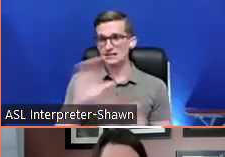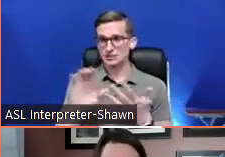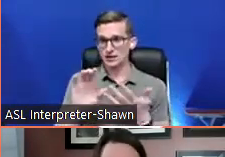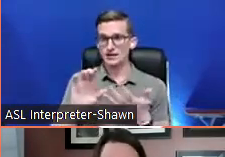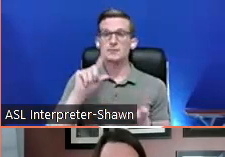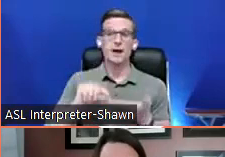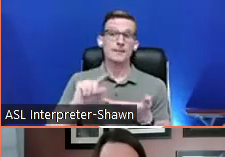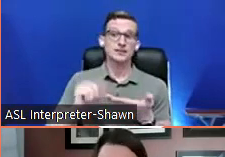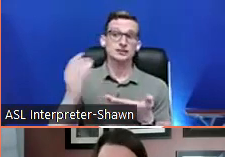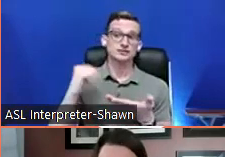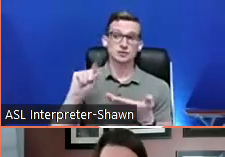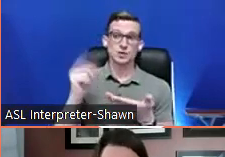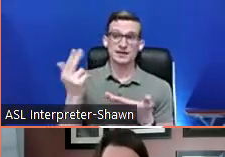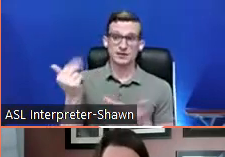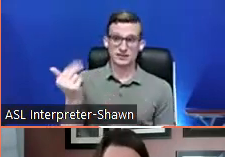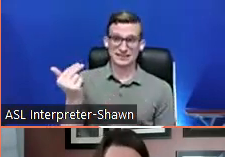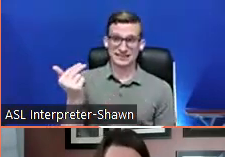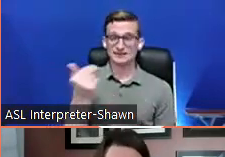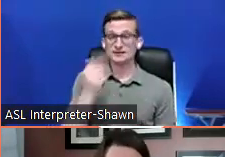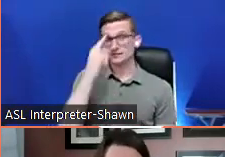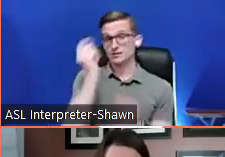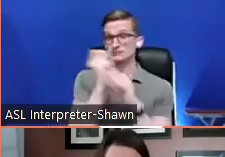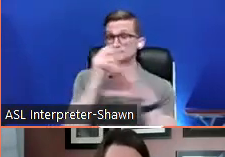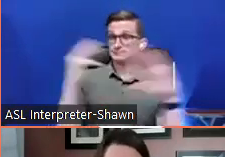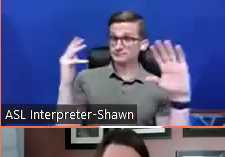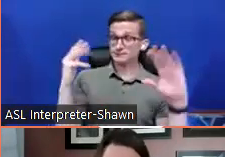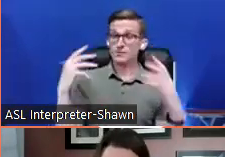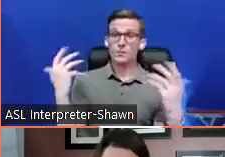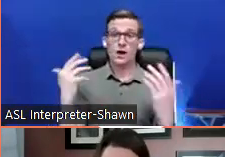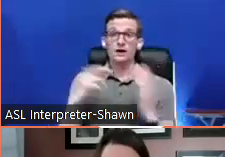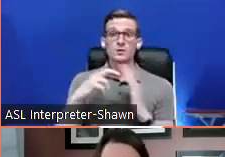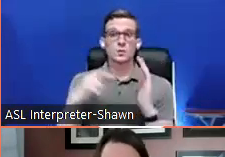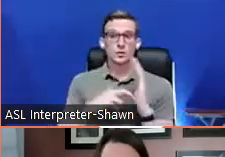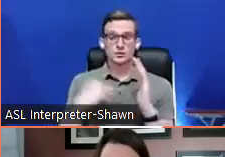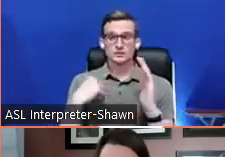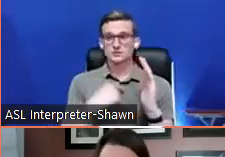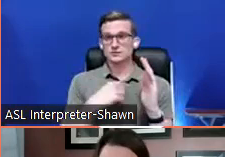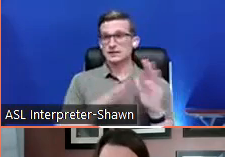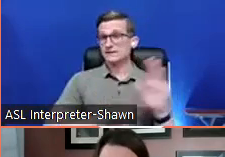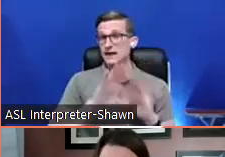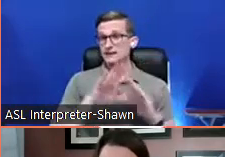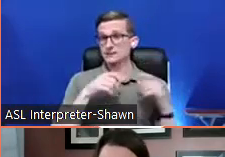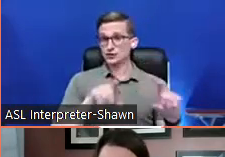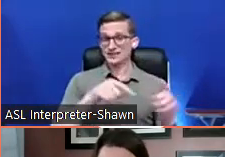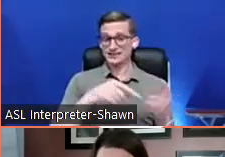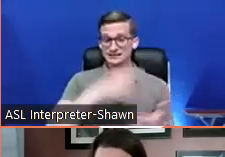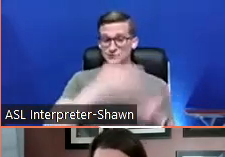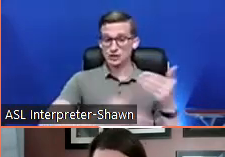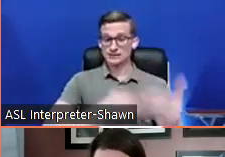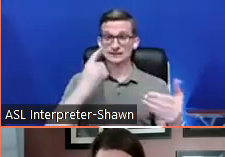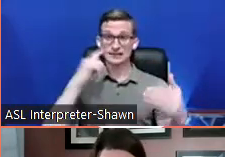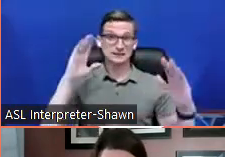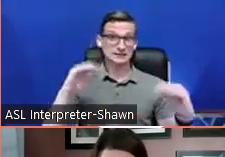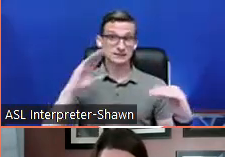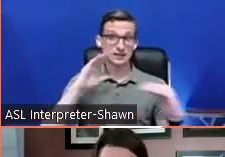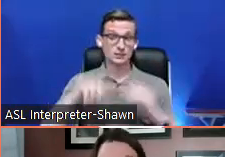2013. What this will look like is the rules that we come up with in this process are anticipated to be effective as of January 1st